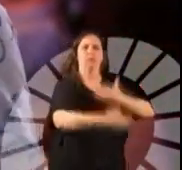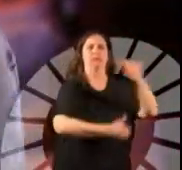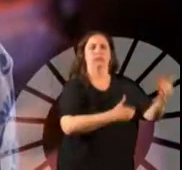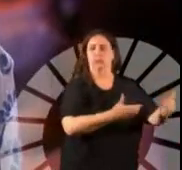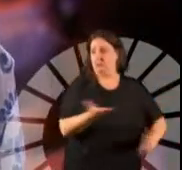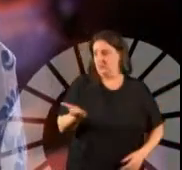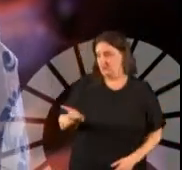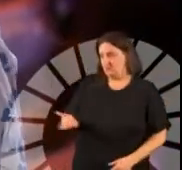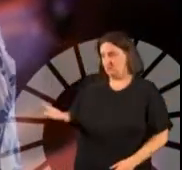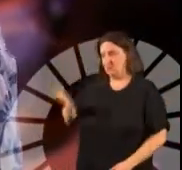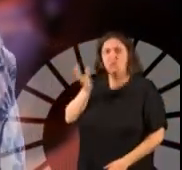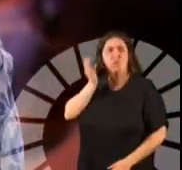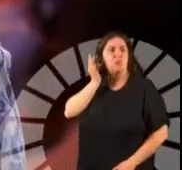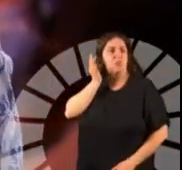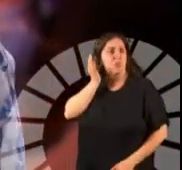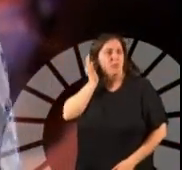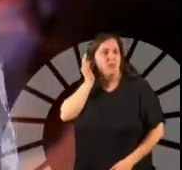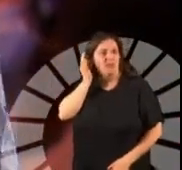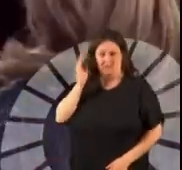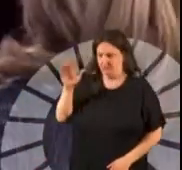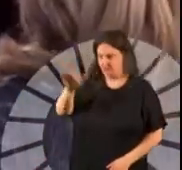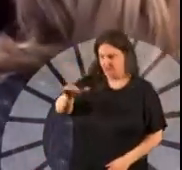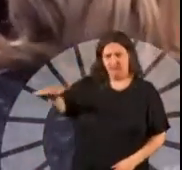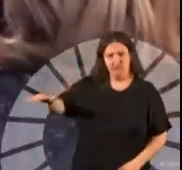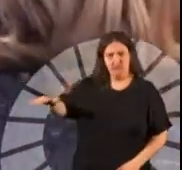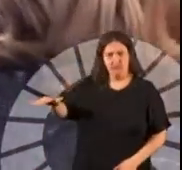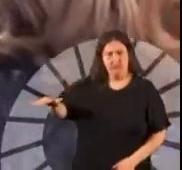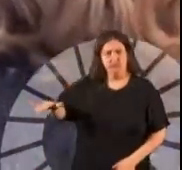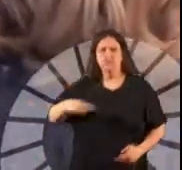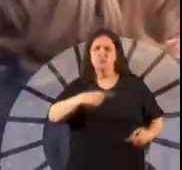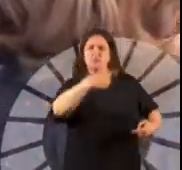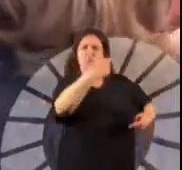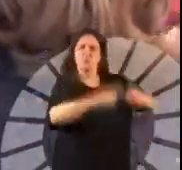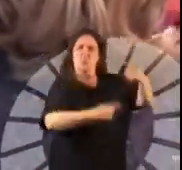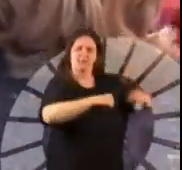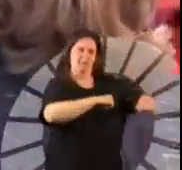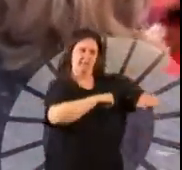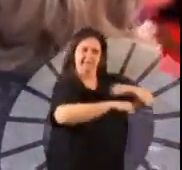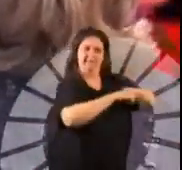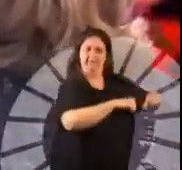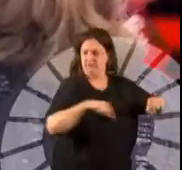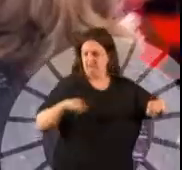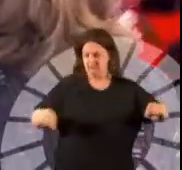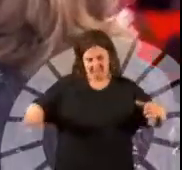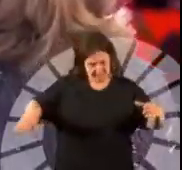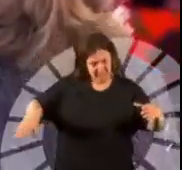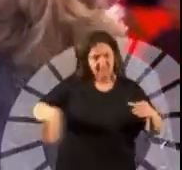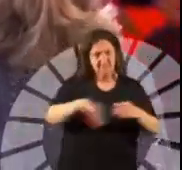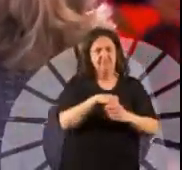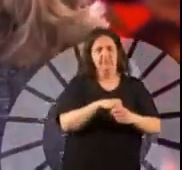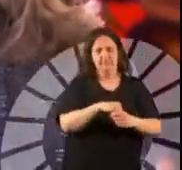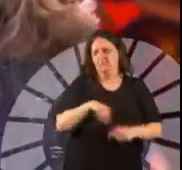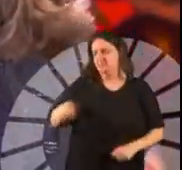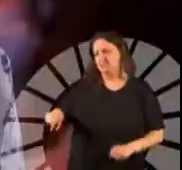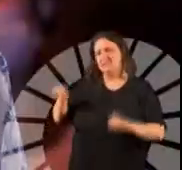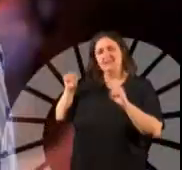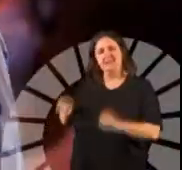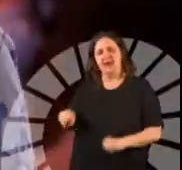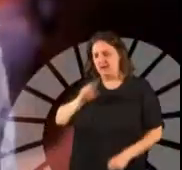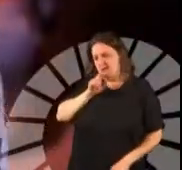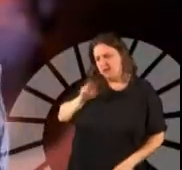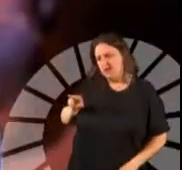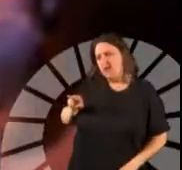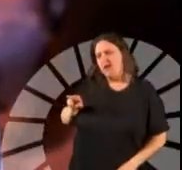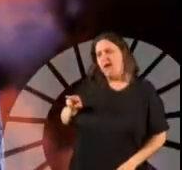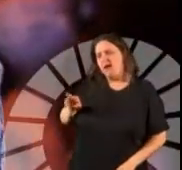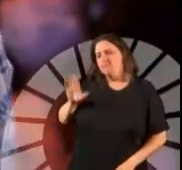what's happening around them. Girls understand what are the problems, the problematics that are affecting their communities, their realities. And they can